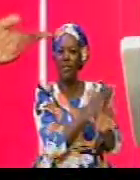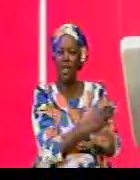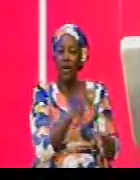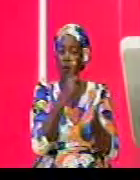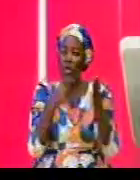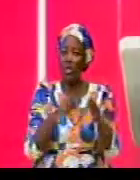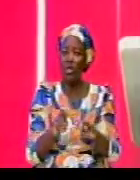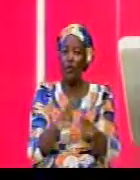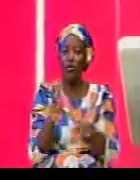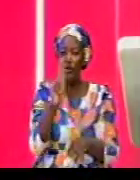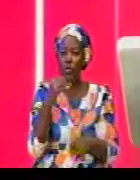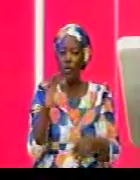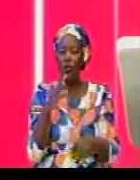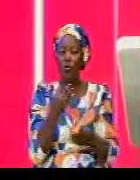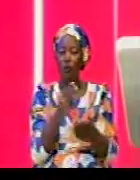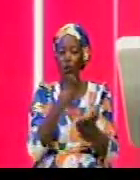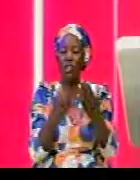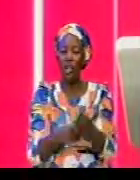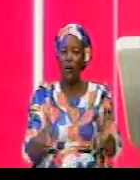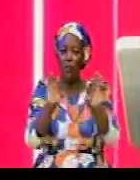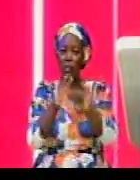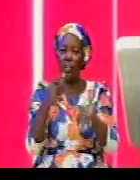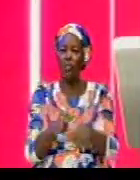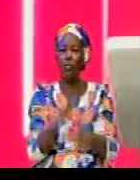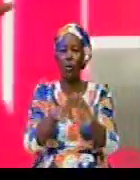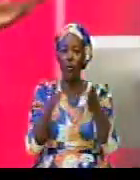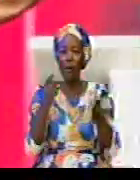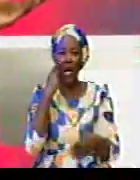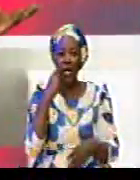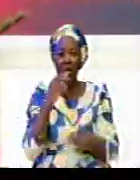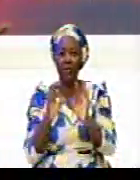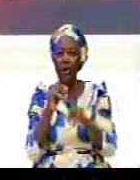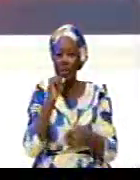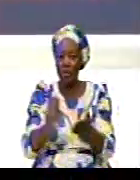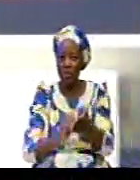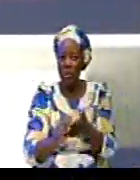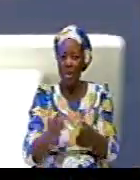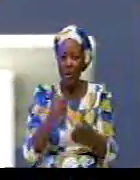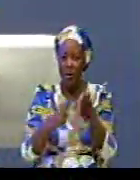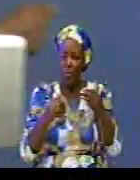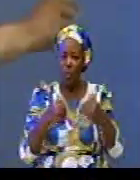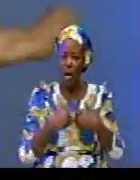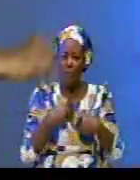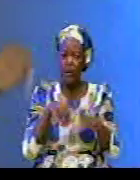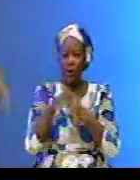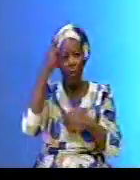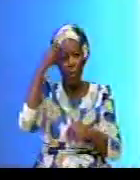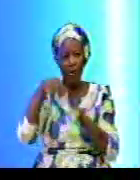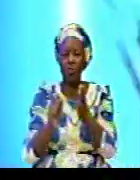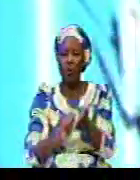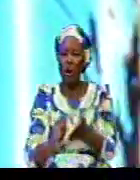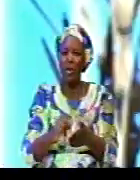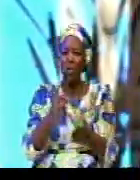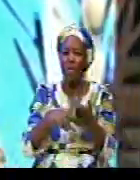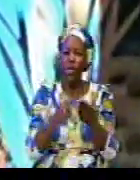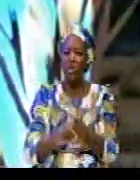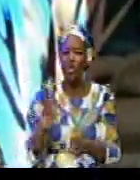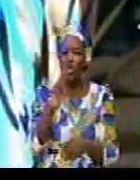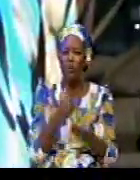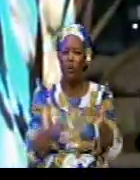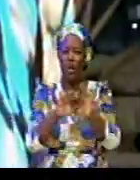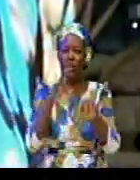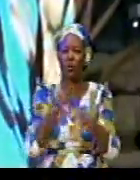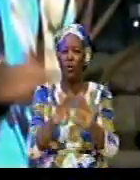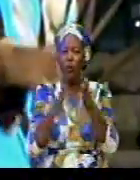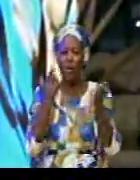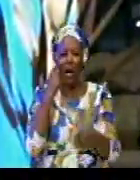eyes if you cannot climb the mountain? What's the use of the open eye if you cannot write what you